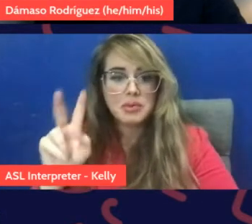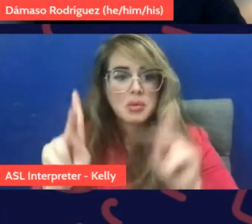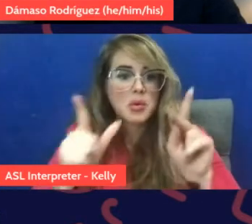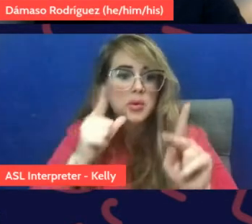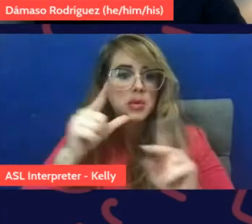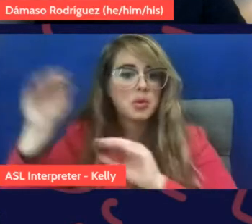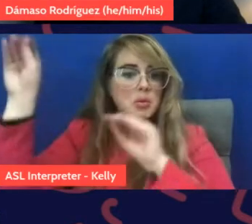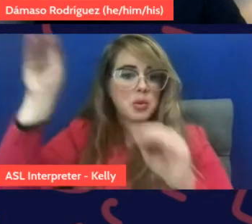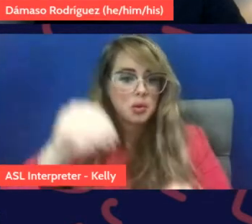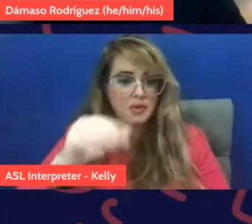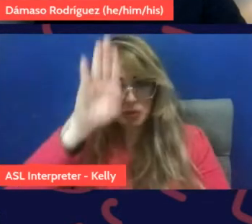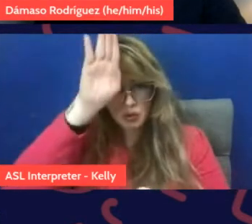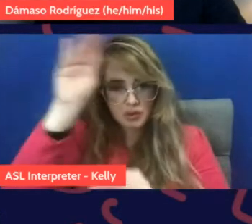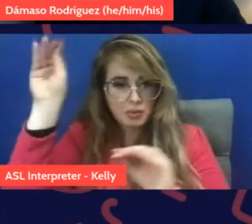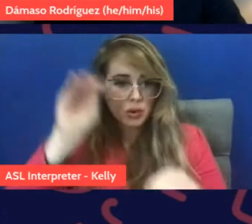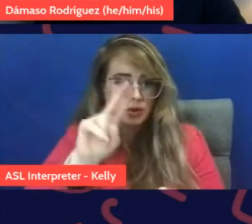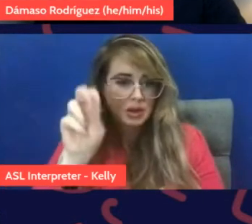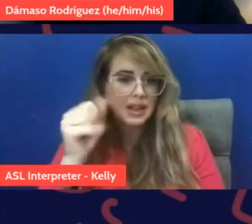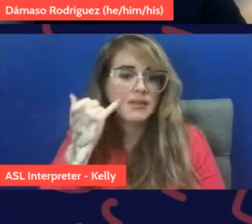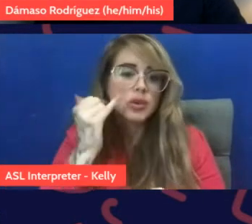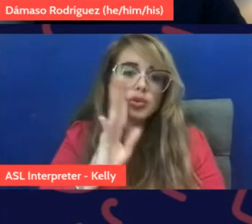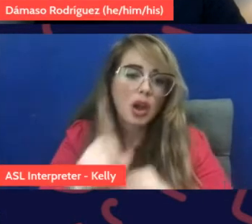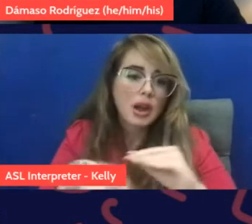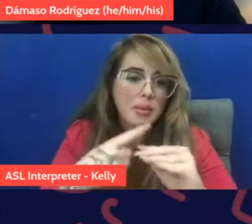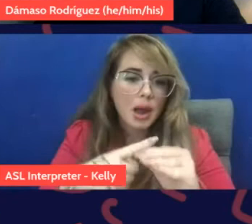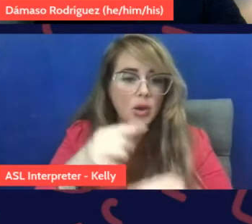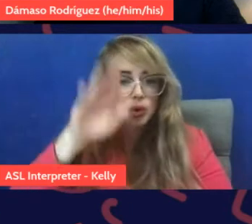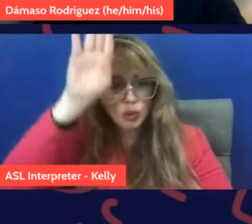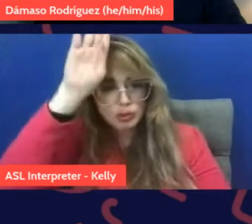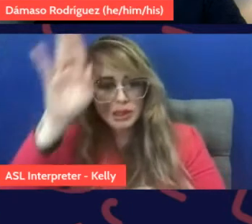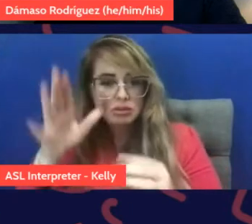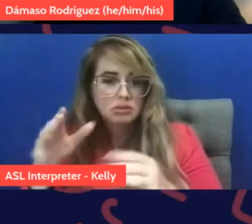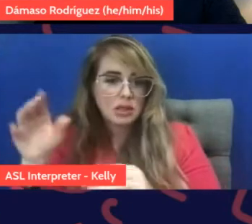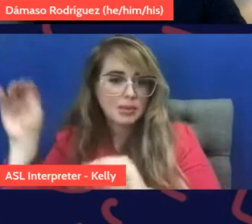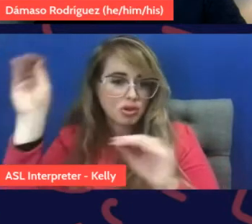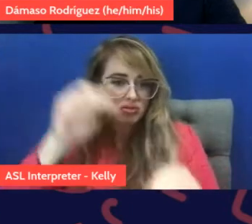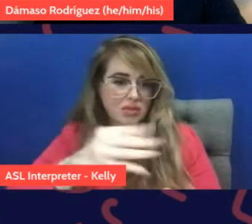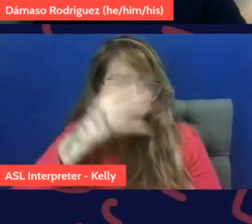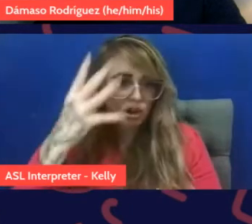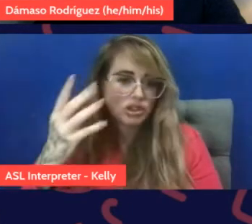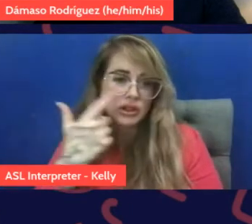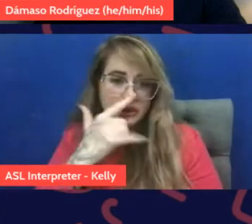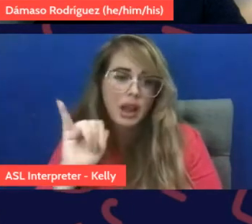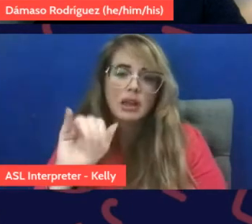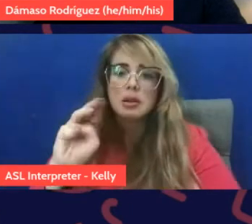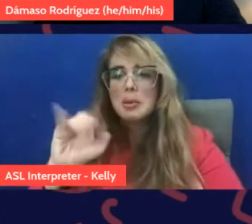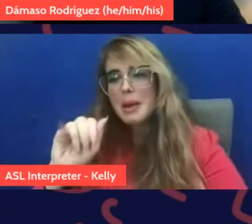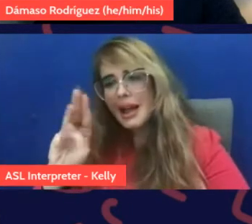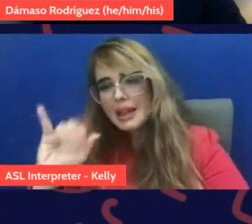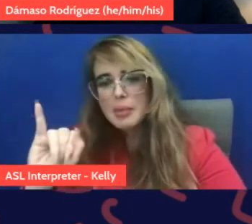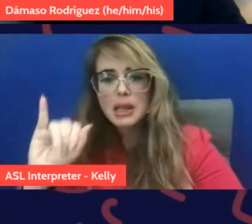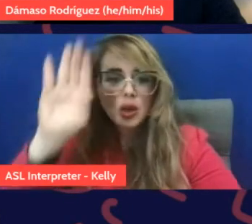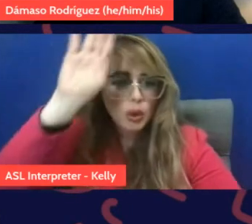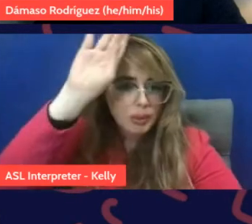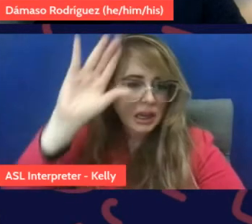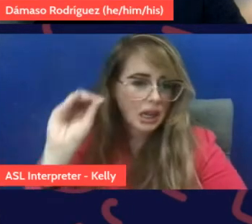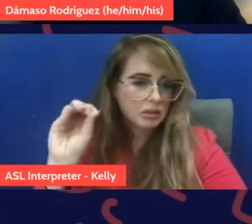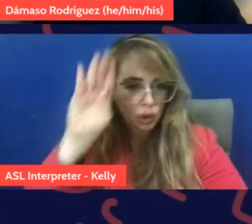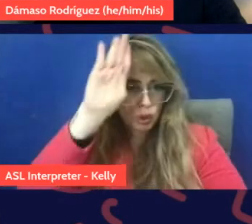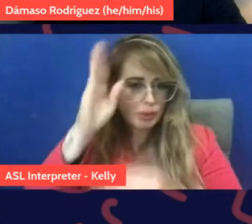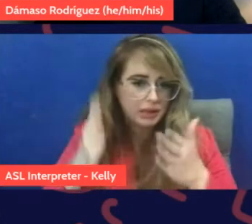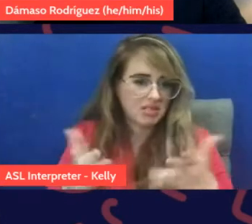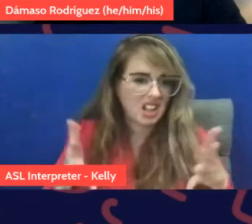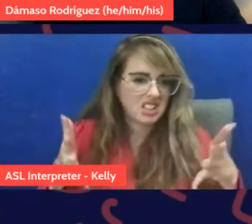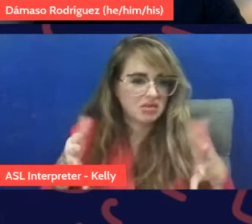United States. Often when you talked about Cuban immigration, it just seemed black and white. It's like Miami Cubans and Cubans.